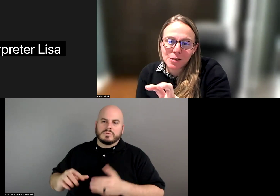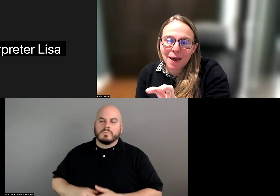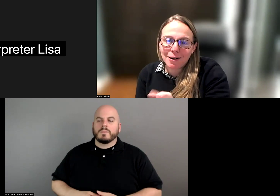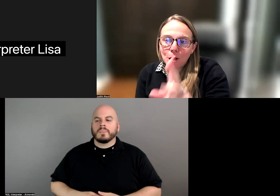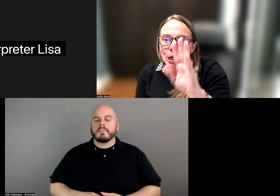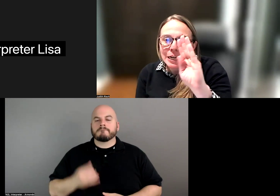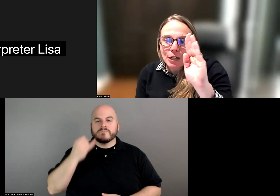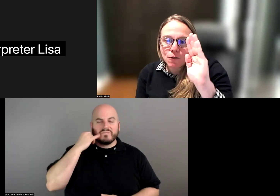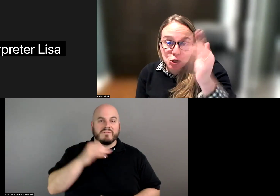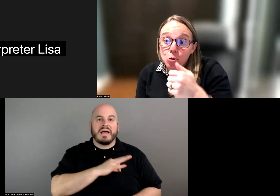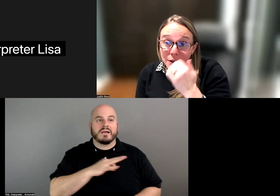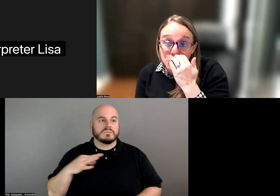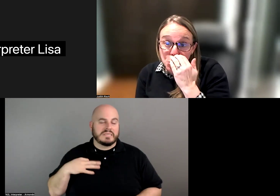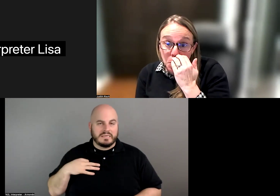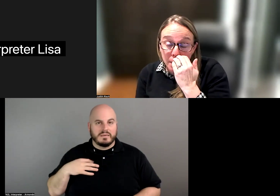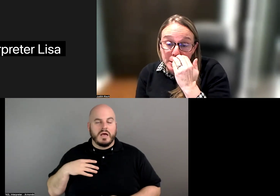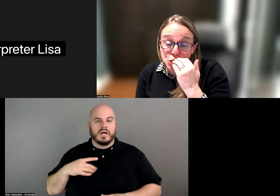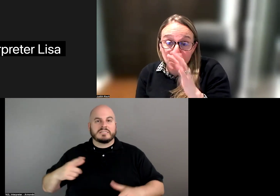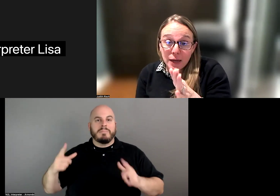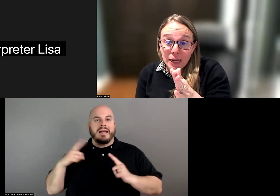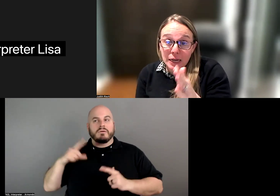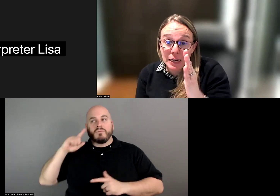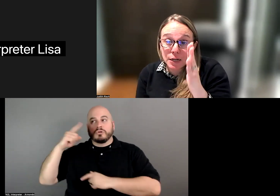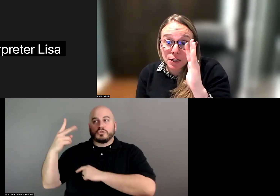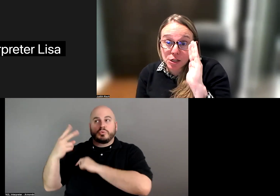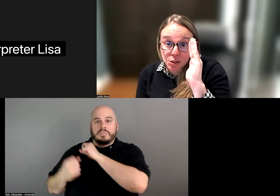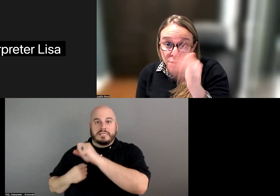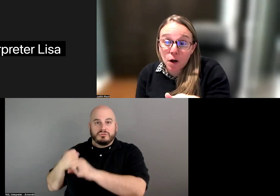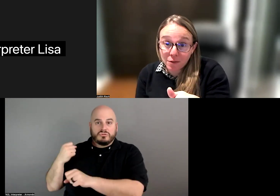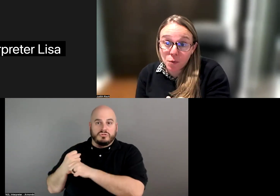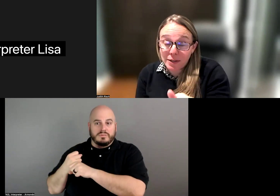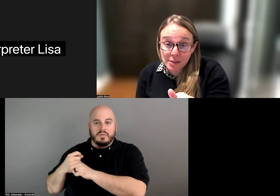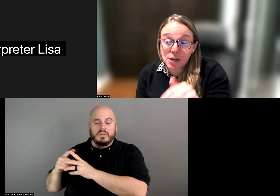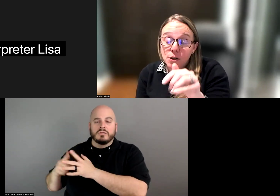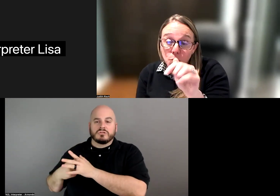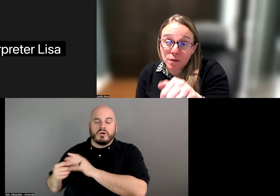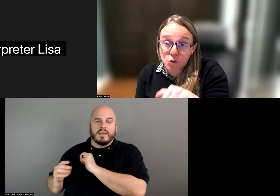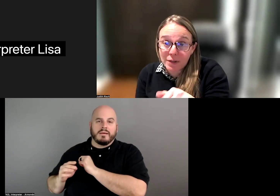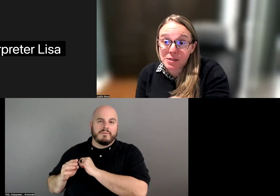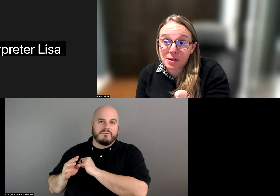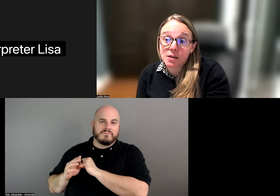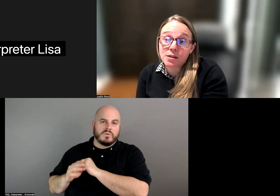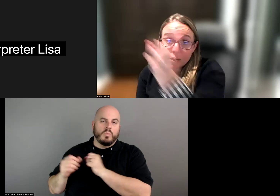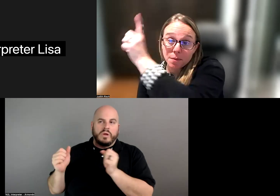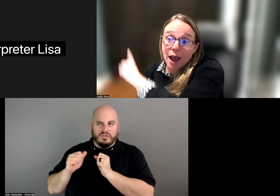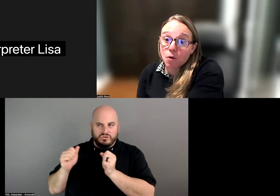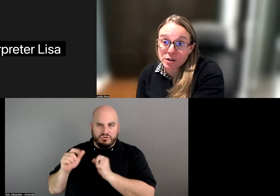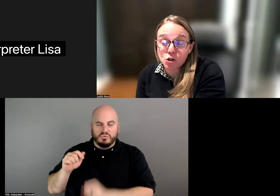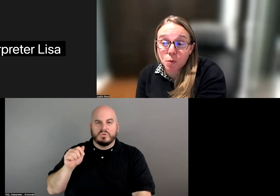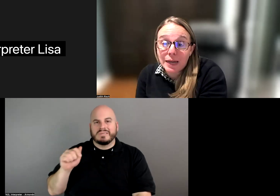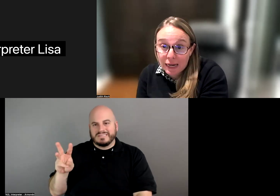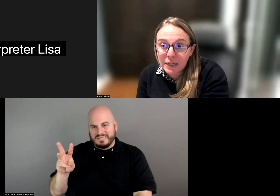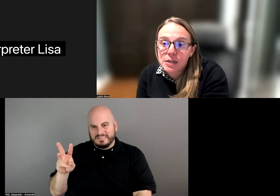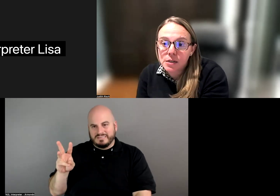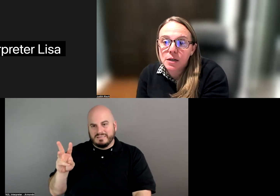on sabbatical for 2 years, so starting in the fall of in the winter of 26 and is going to be out